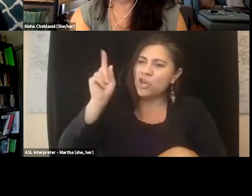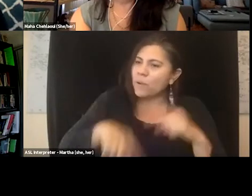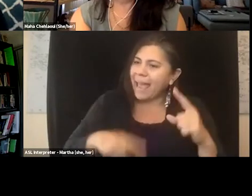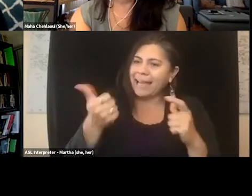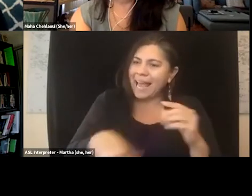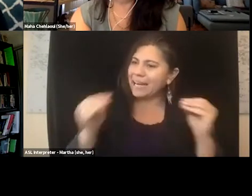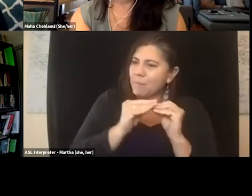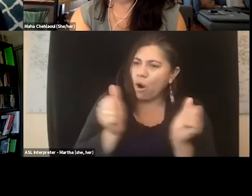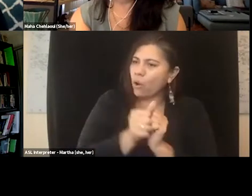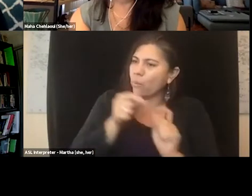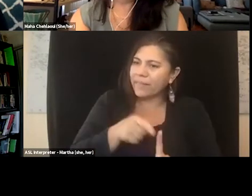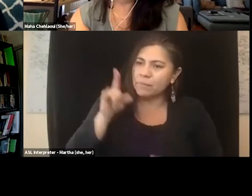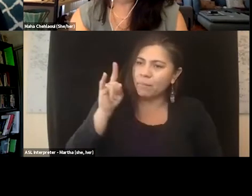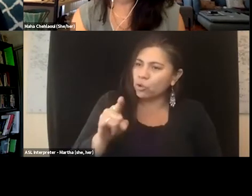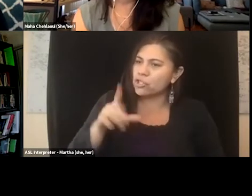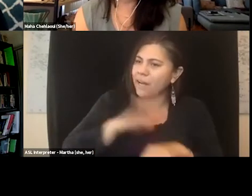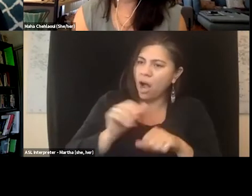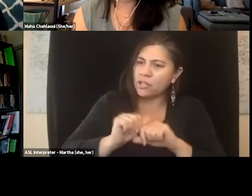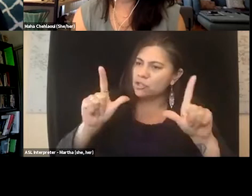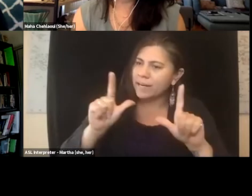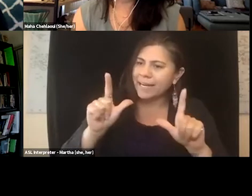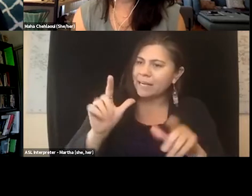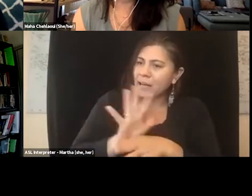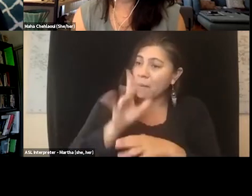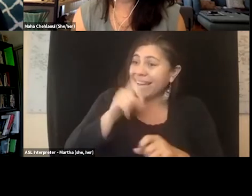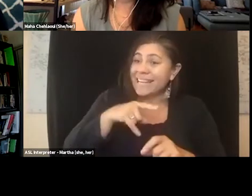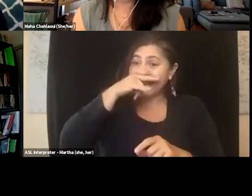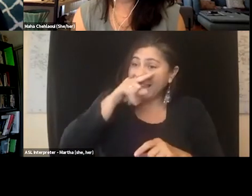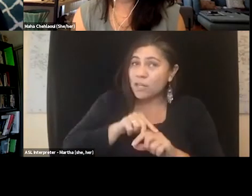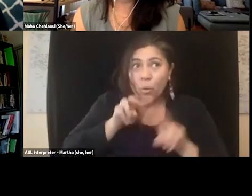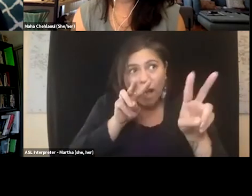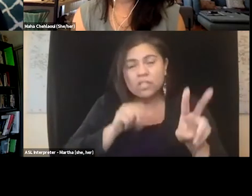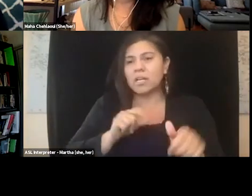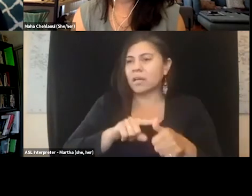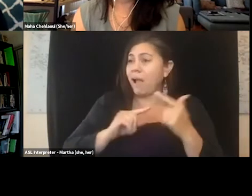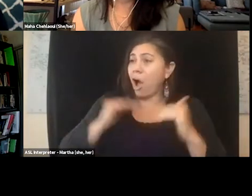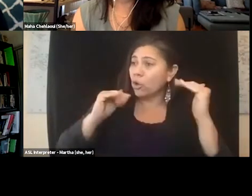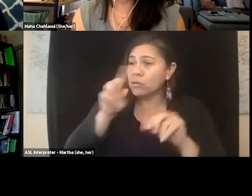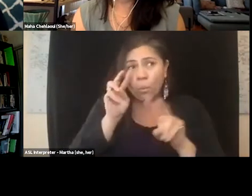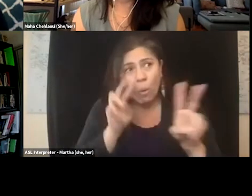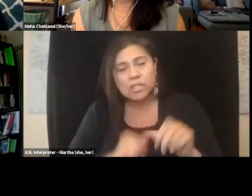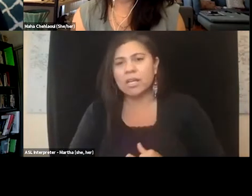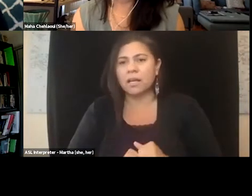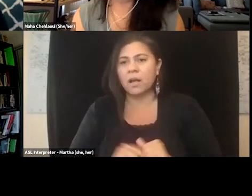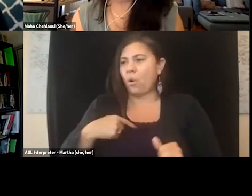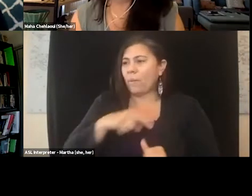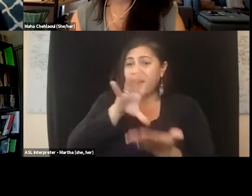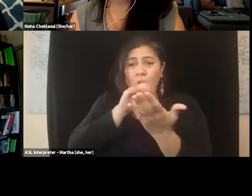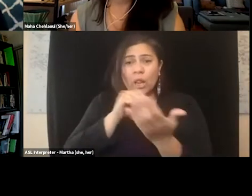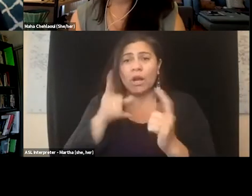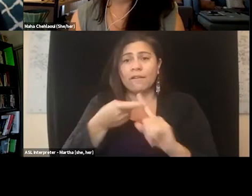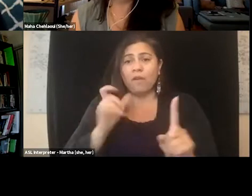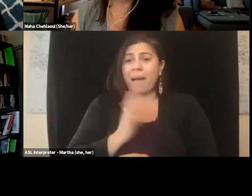this bullshit on screen, because kids are watching, adults are watching. We have to learn from our Black